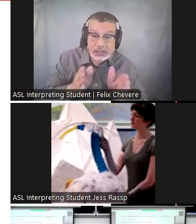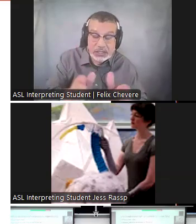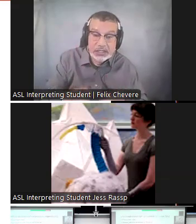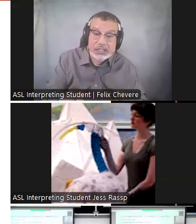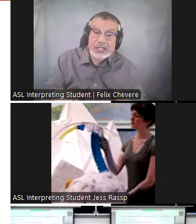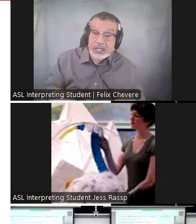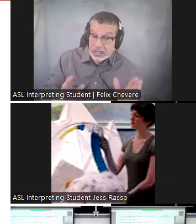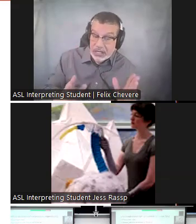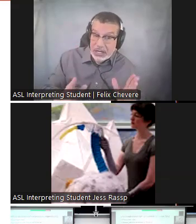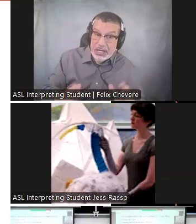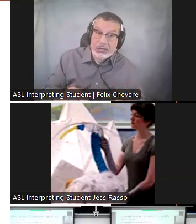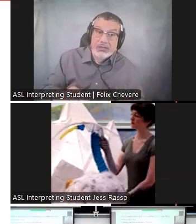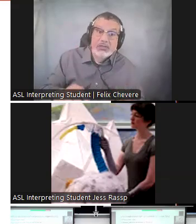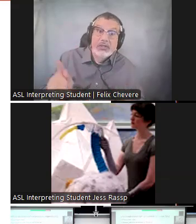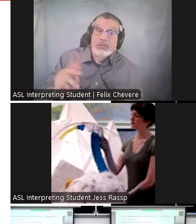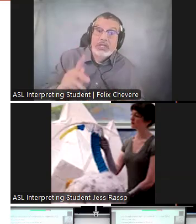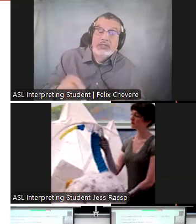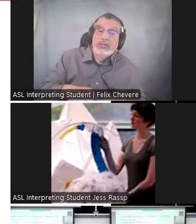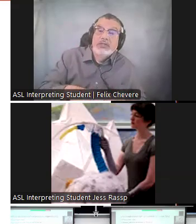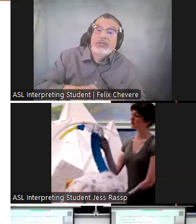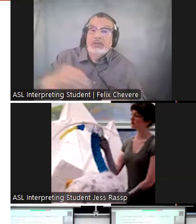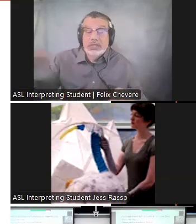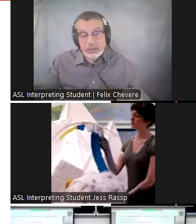to leave to kind of reset